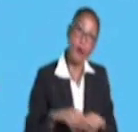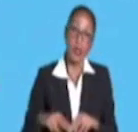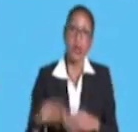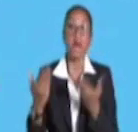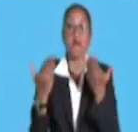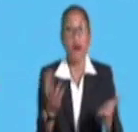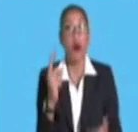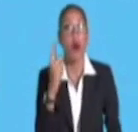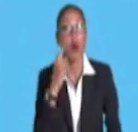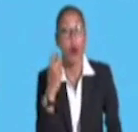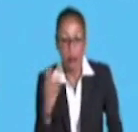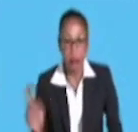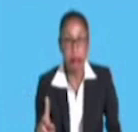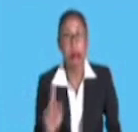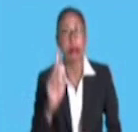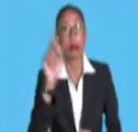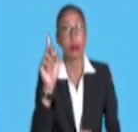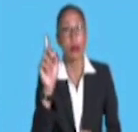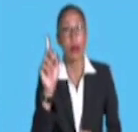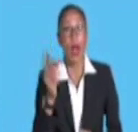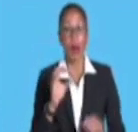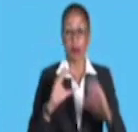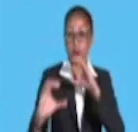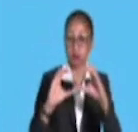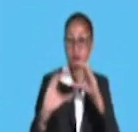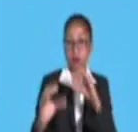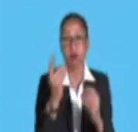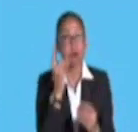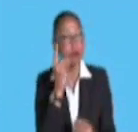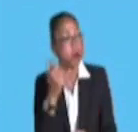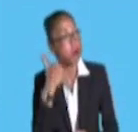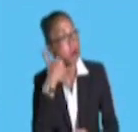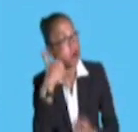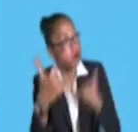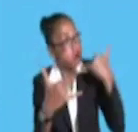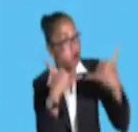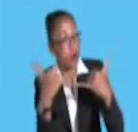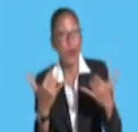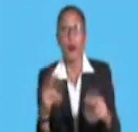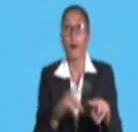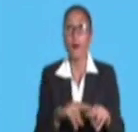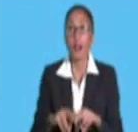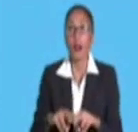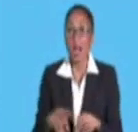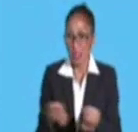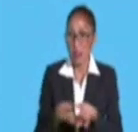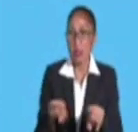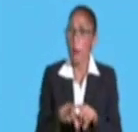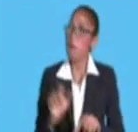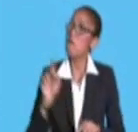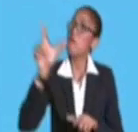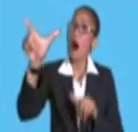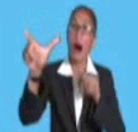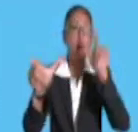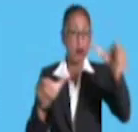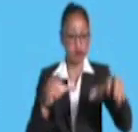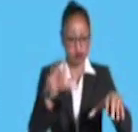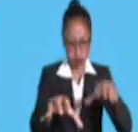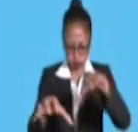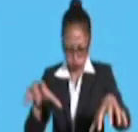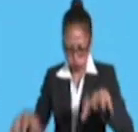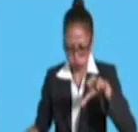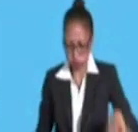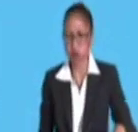water, electricity, and telecommunications to Fijians in even the most rural and remote regions of our